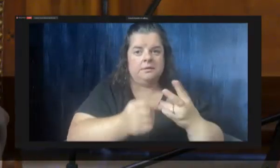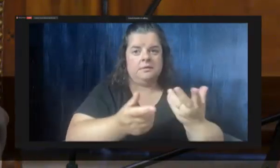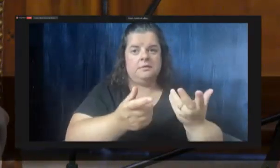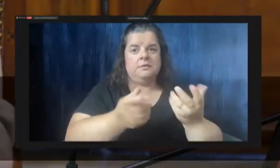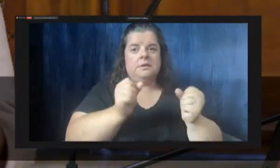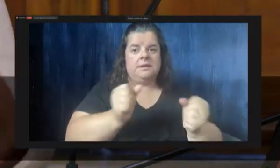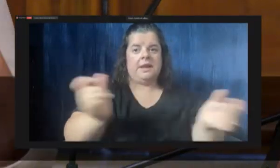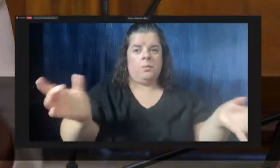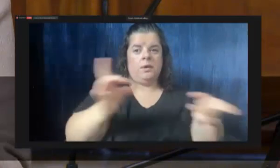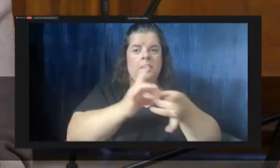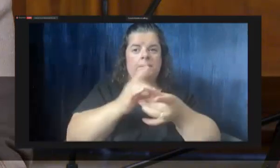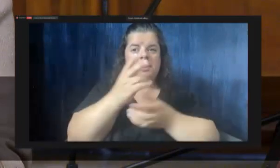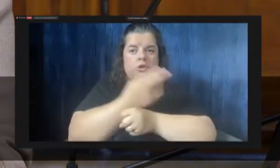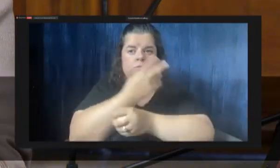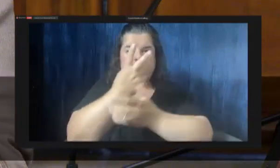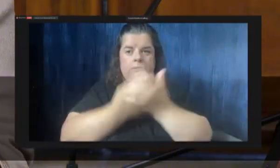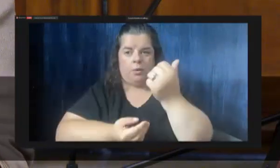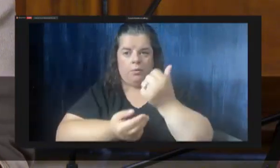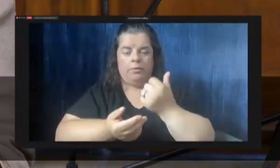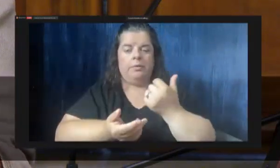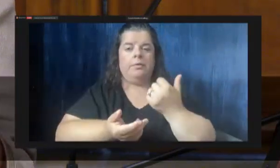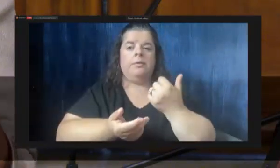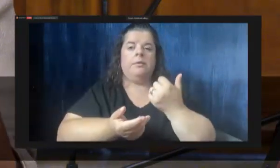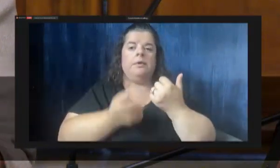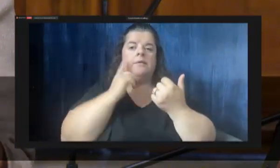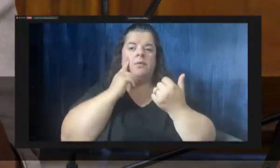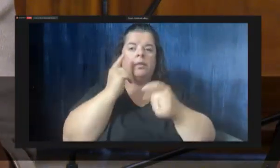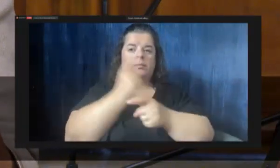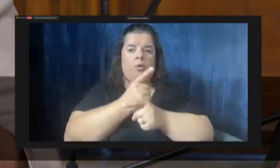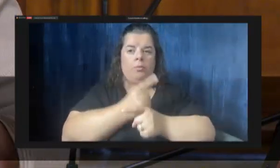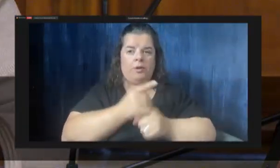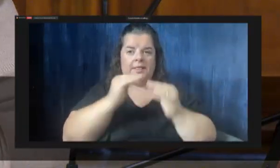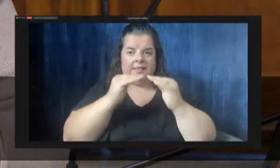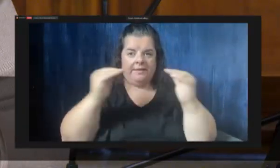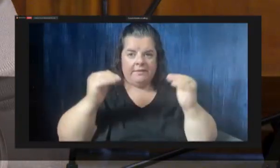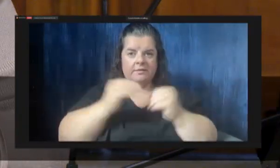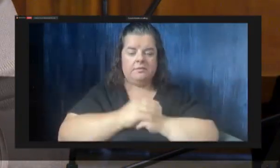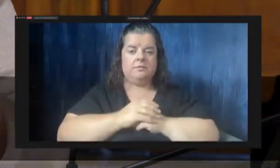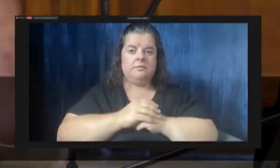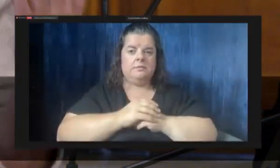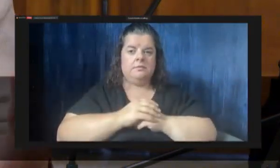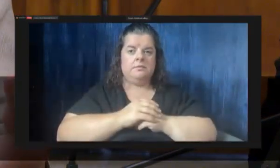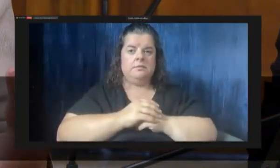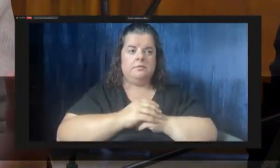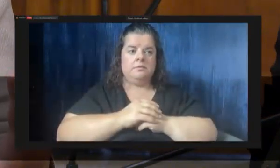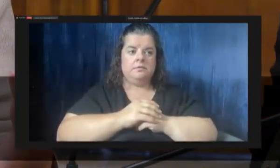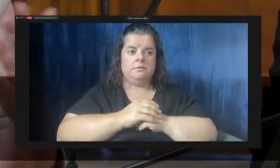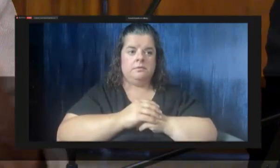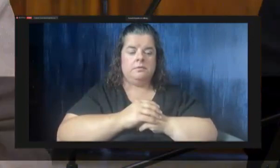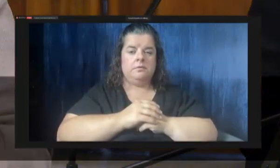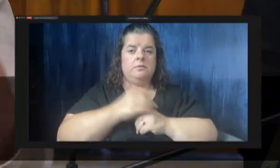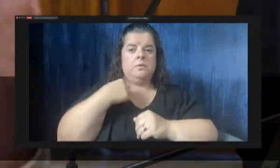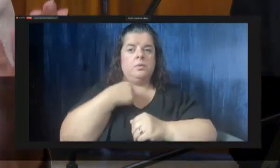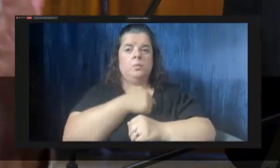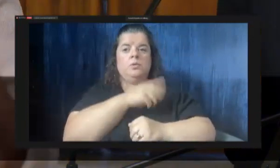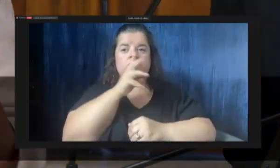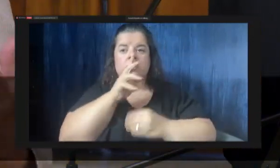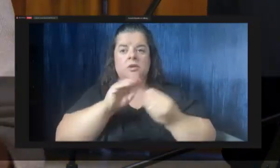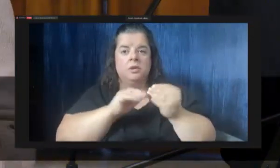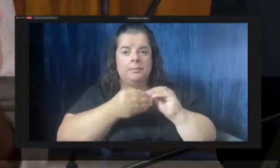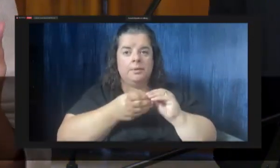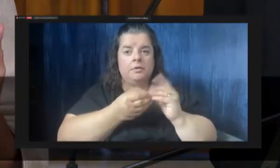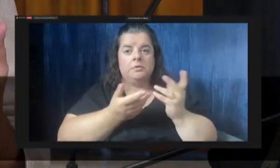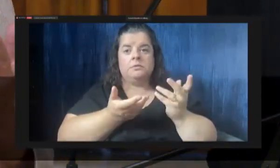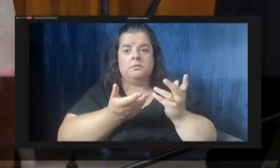combine both of these to get to a level, right, that we're trying to aim at, even though we aren't even talking numbers about, like, what is this? We're not